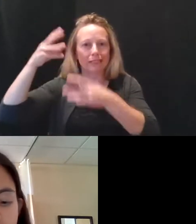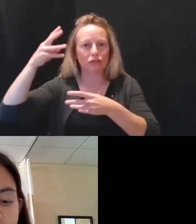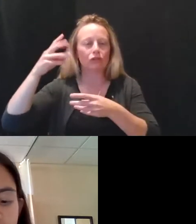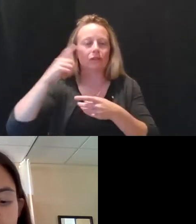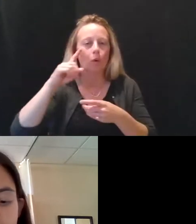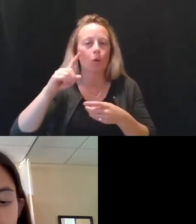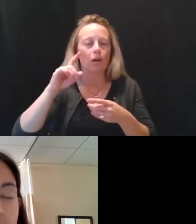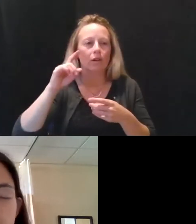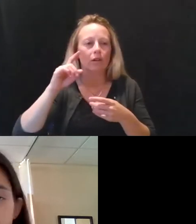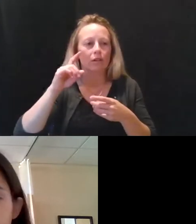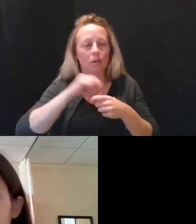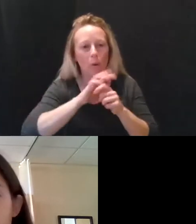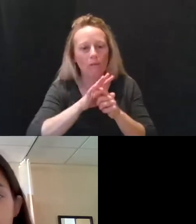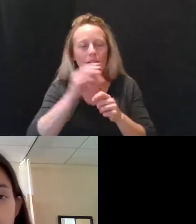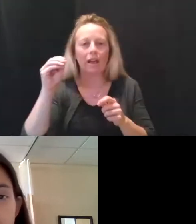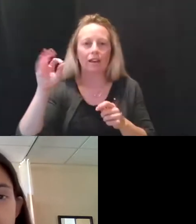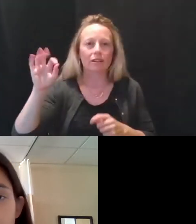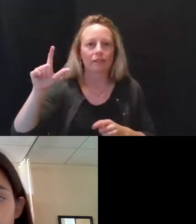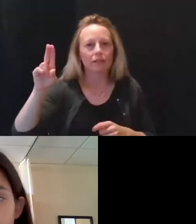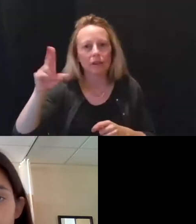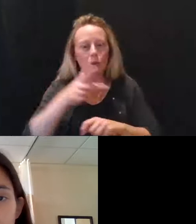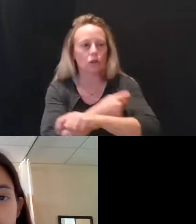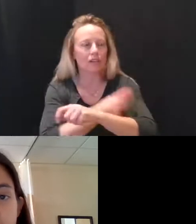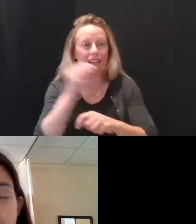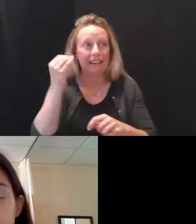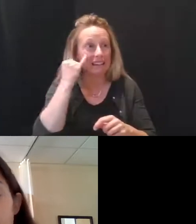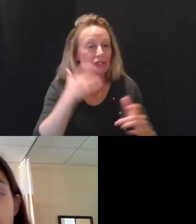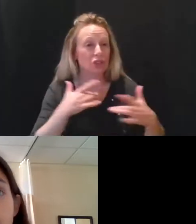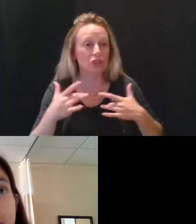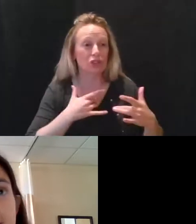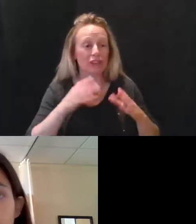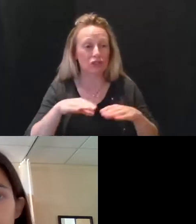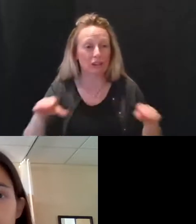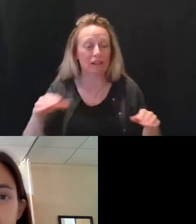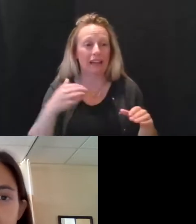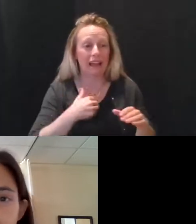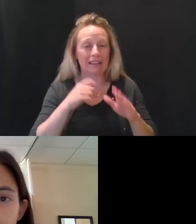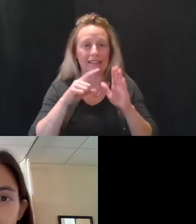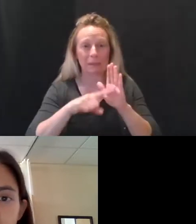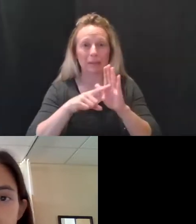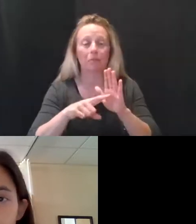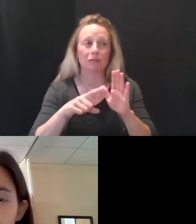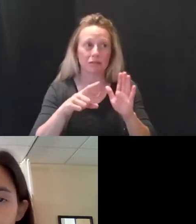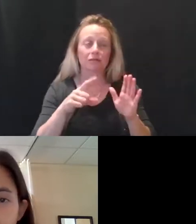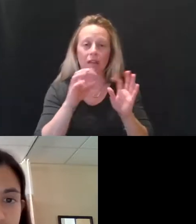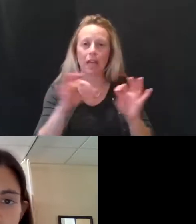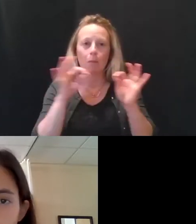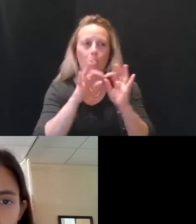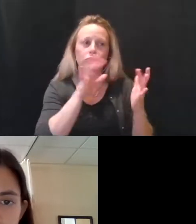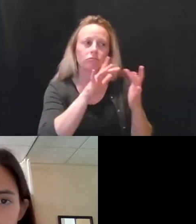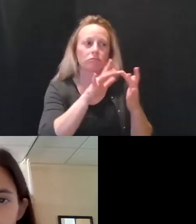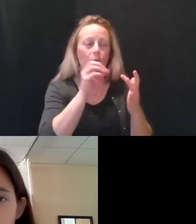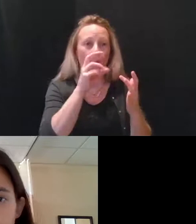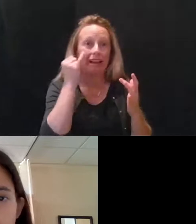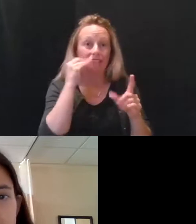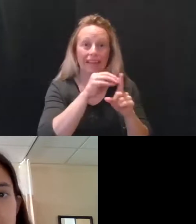then important things, if they are concerned that their child has symptoms, they should definitely reach out, or if they've had exposure, please